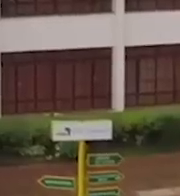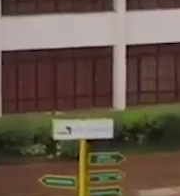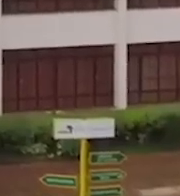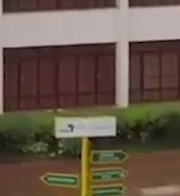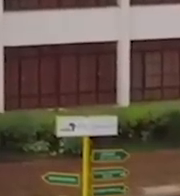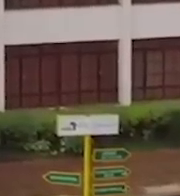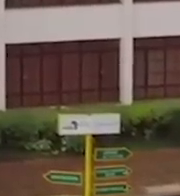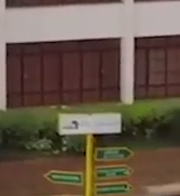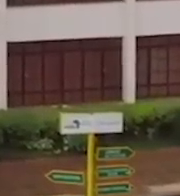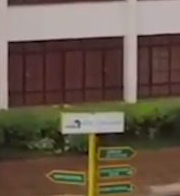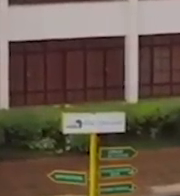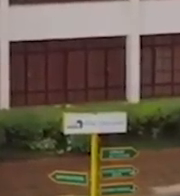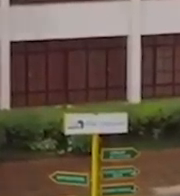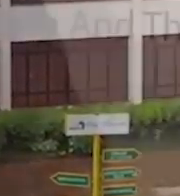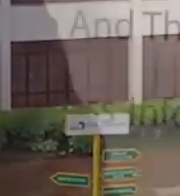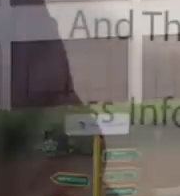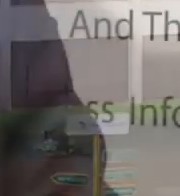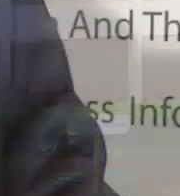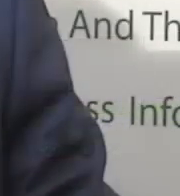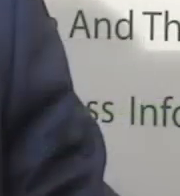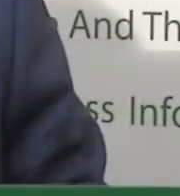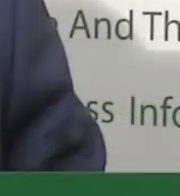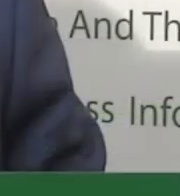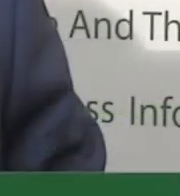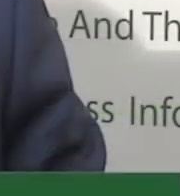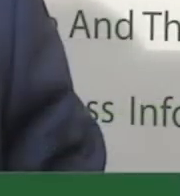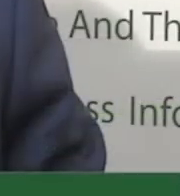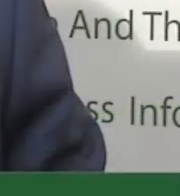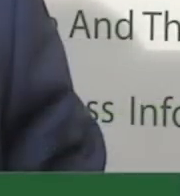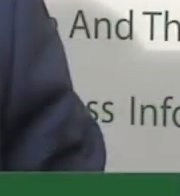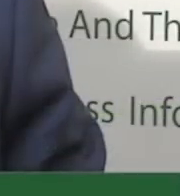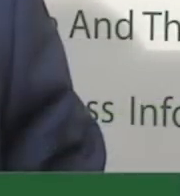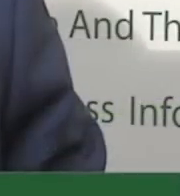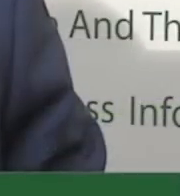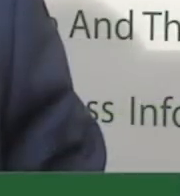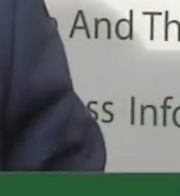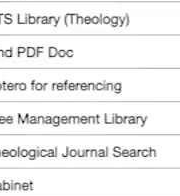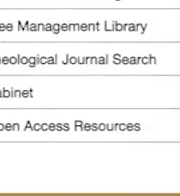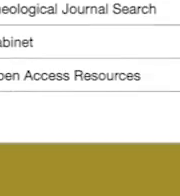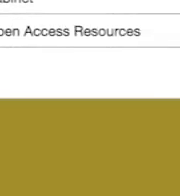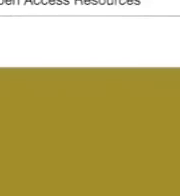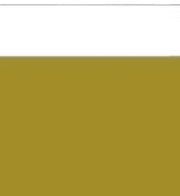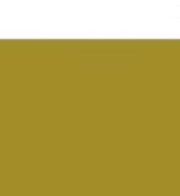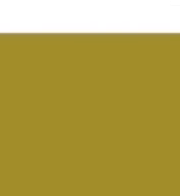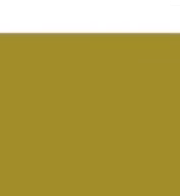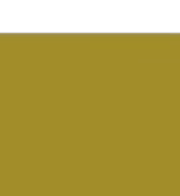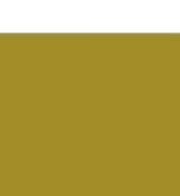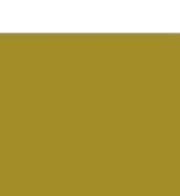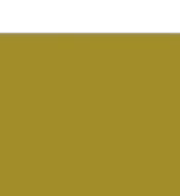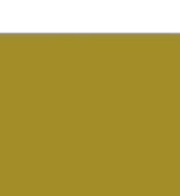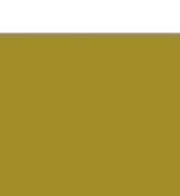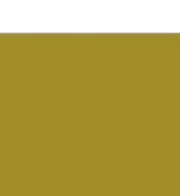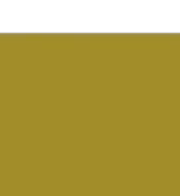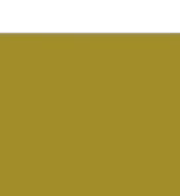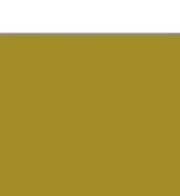Hark University has invested heavily on online teaching and learning infrastructure. The library is exactly